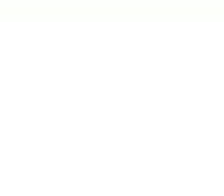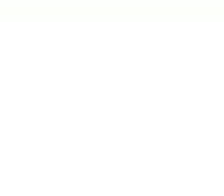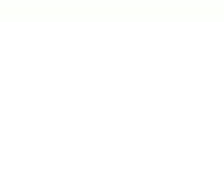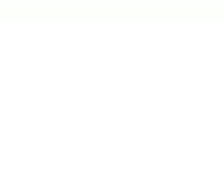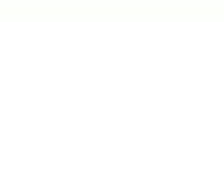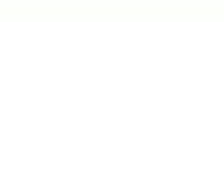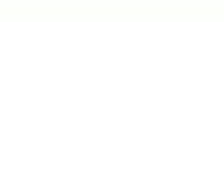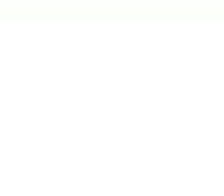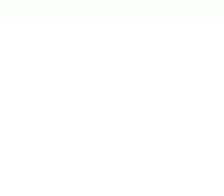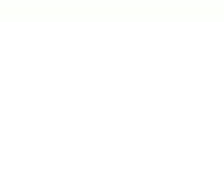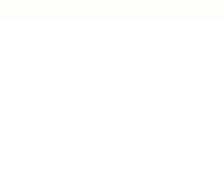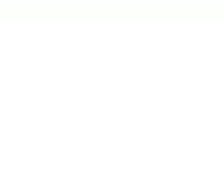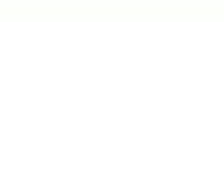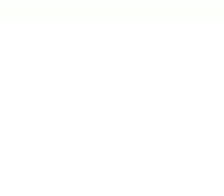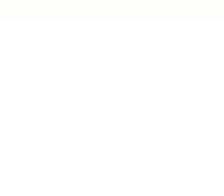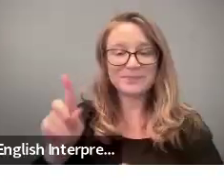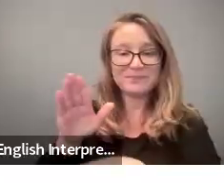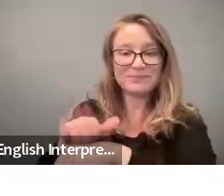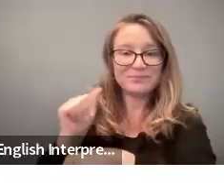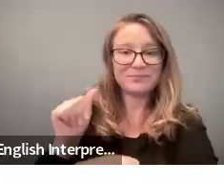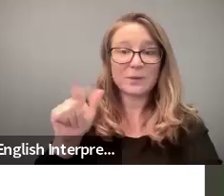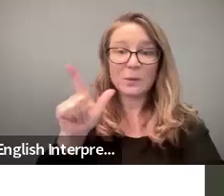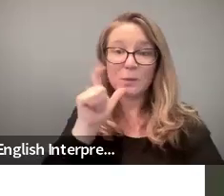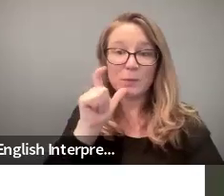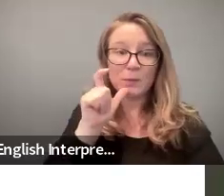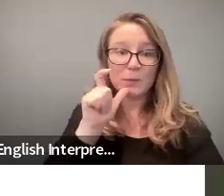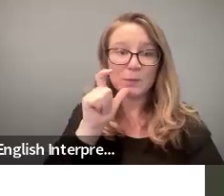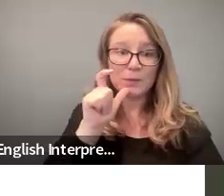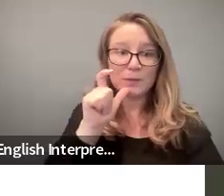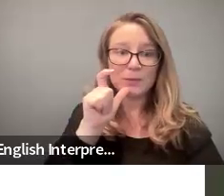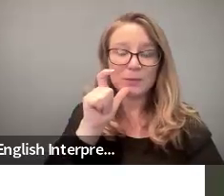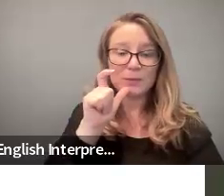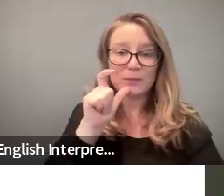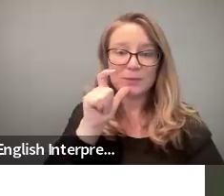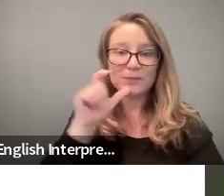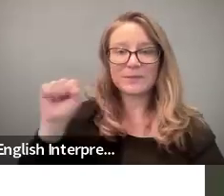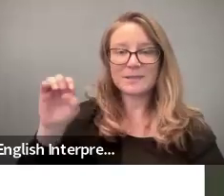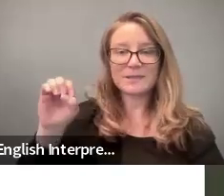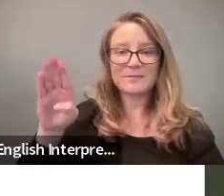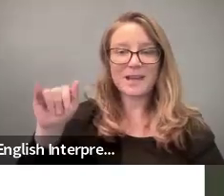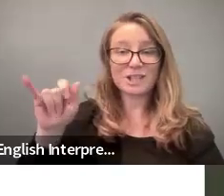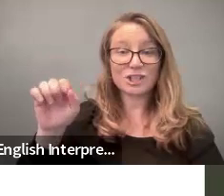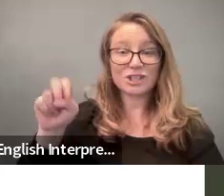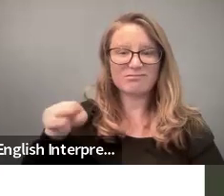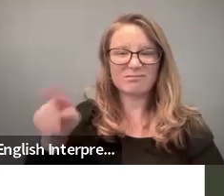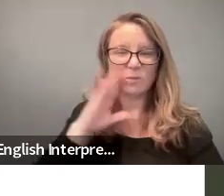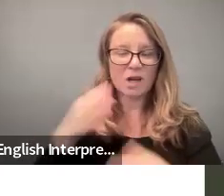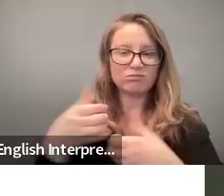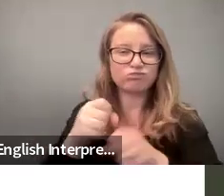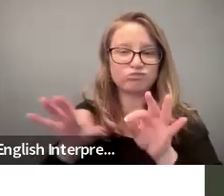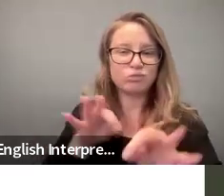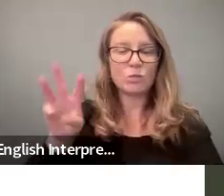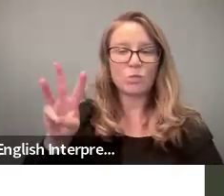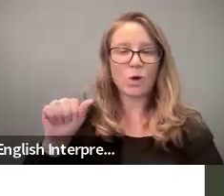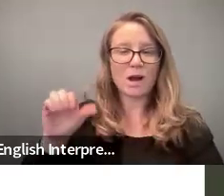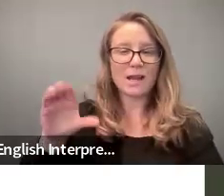Thank you, Richard. Next, we are going to move over to Sebastian, and he's going to give an overview of the Walk